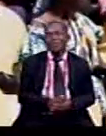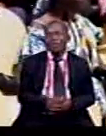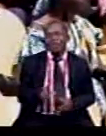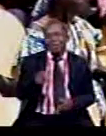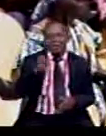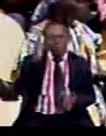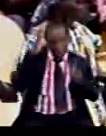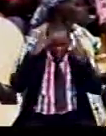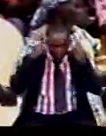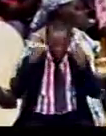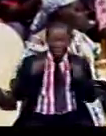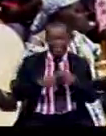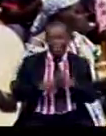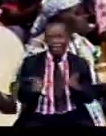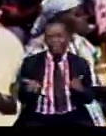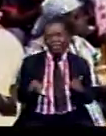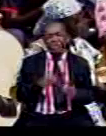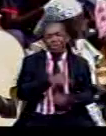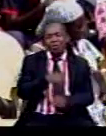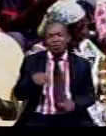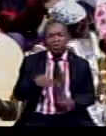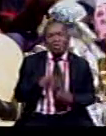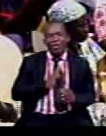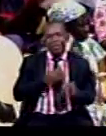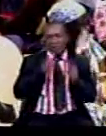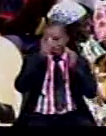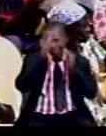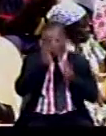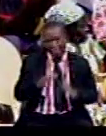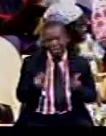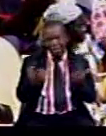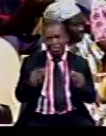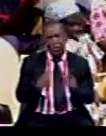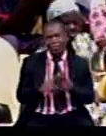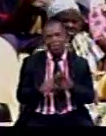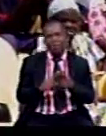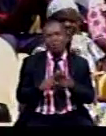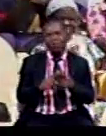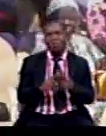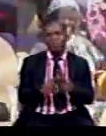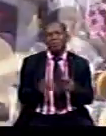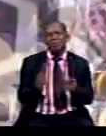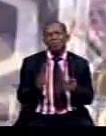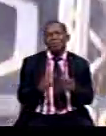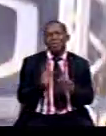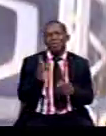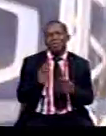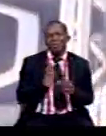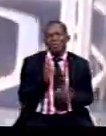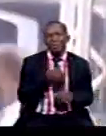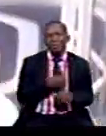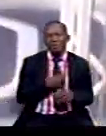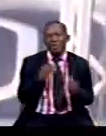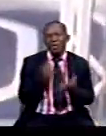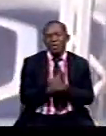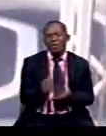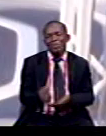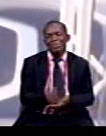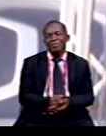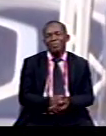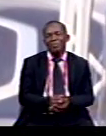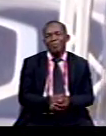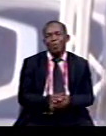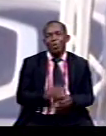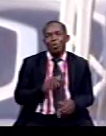the pulpit. A bigger amen. We thank God so much for all the dignitaries who are